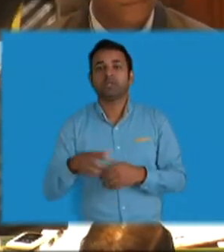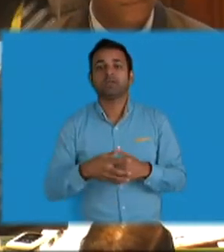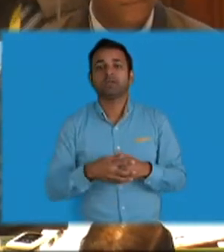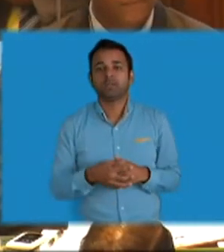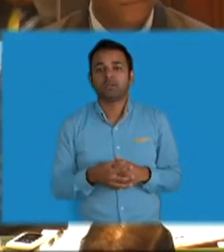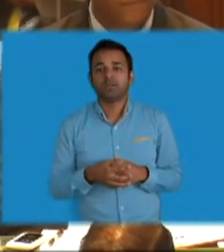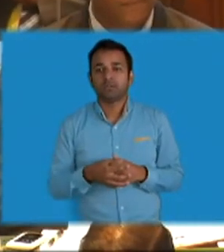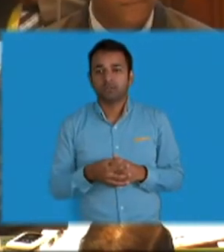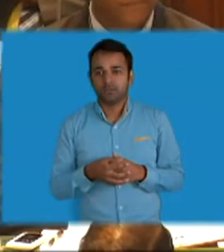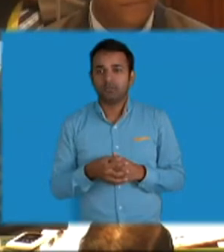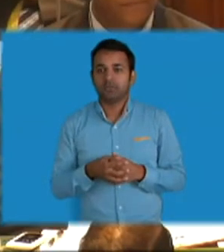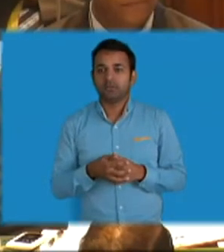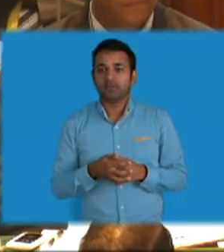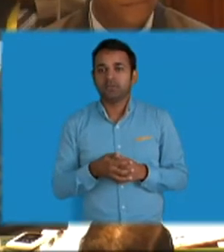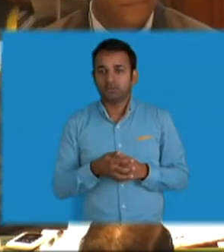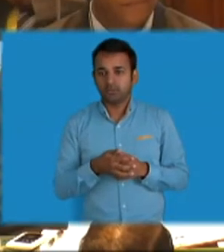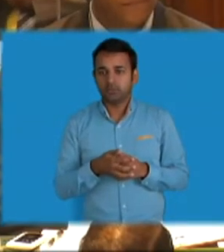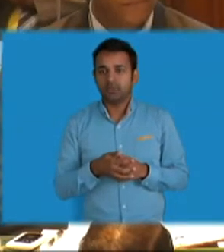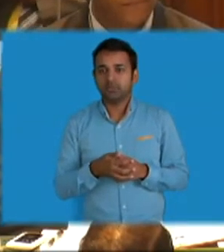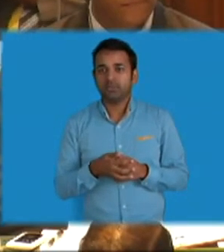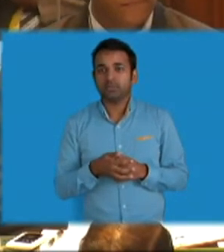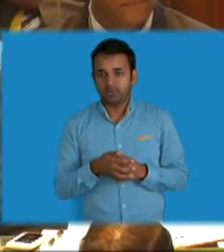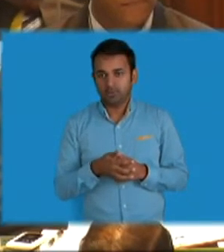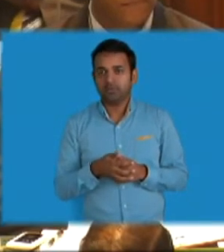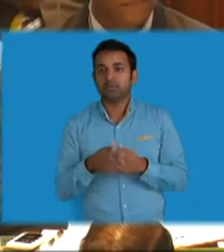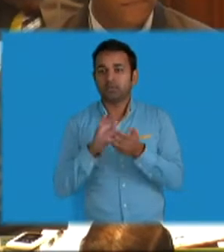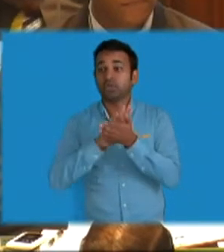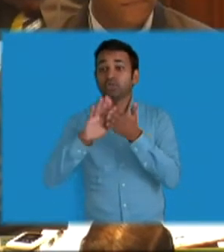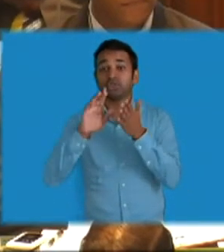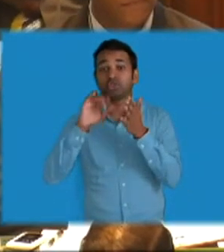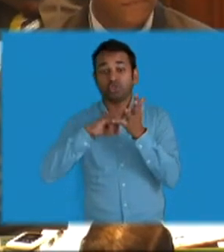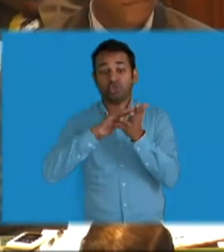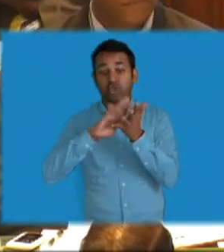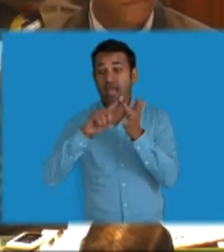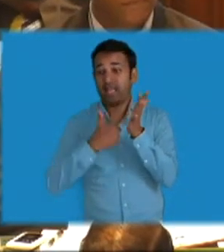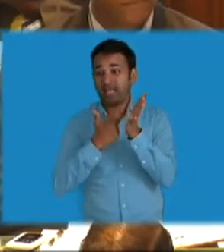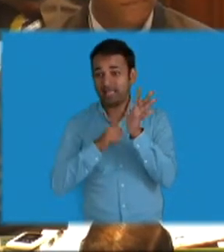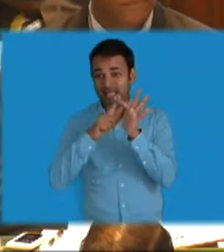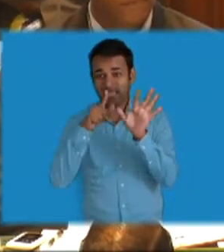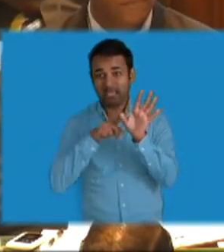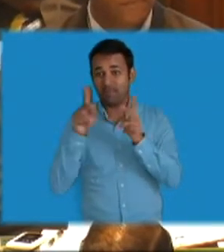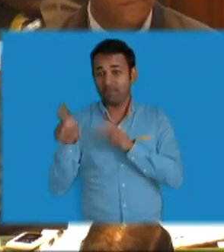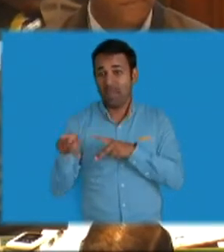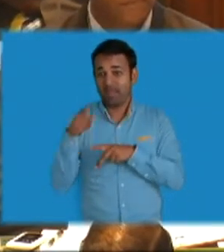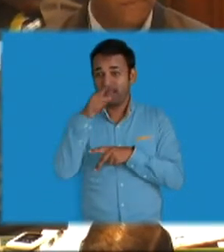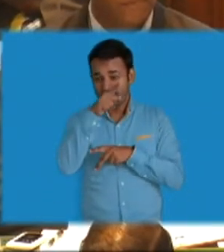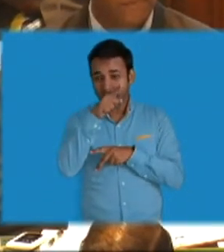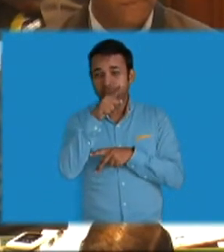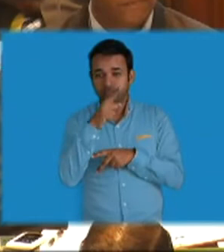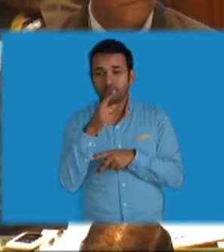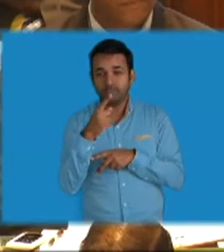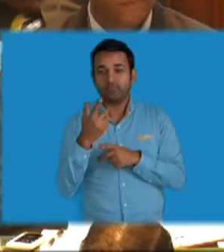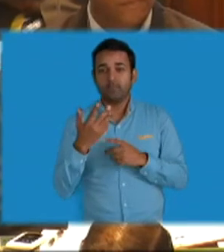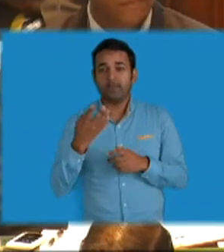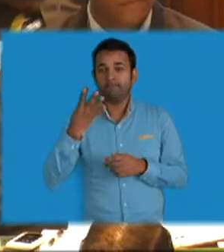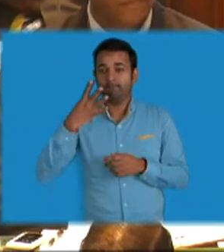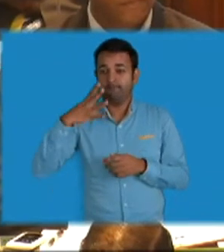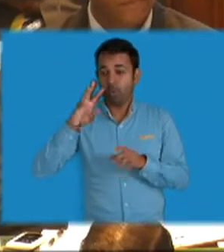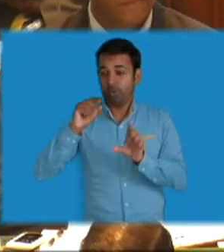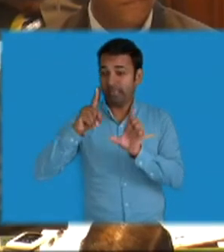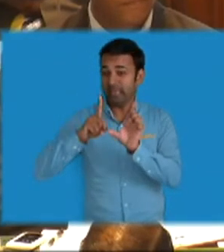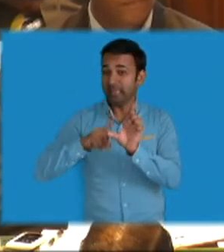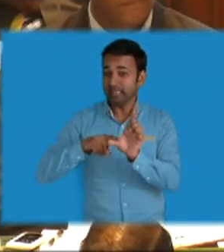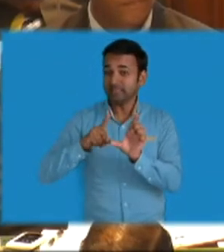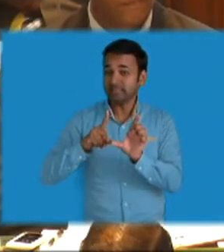one submission that stated that for 40 years, a tree will subsidize